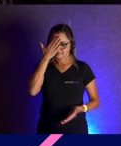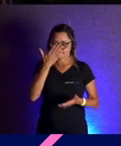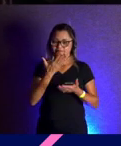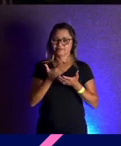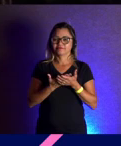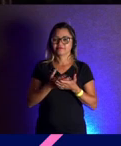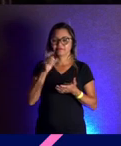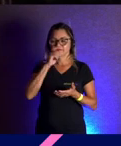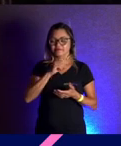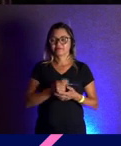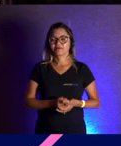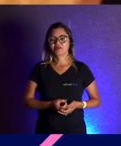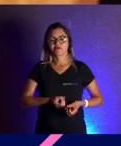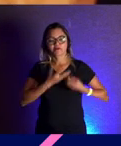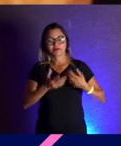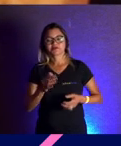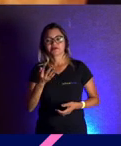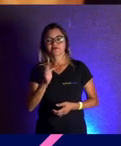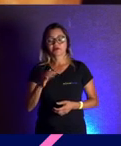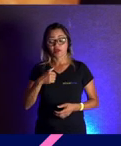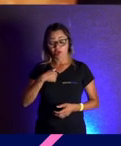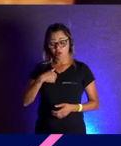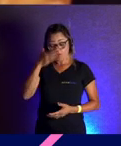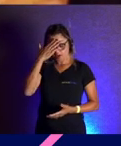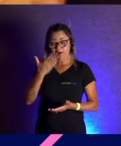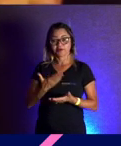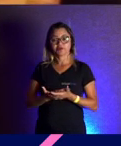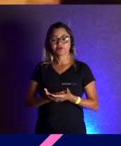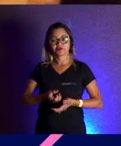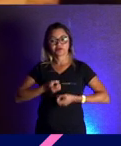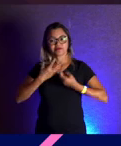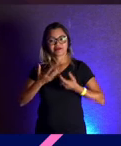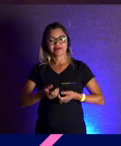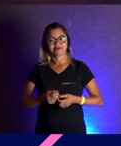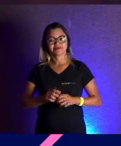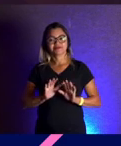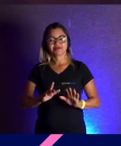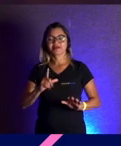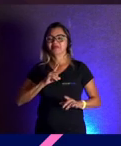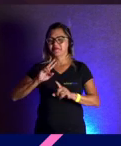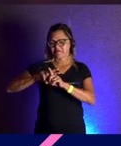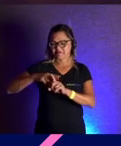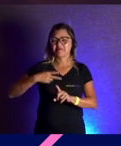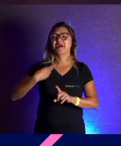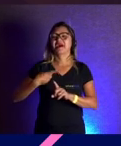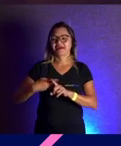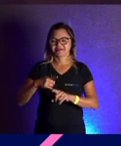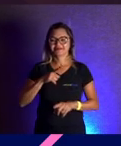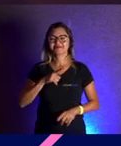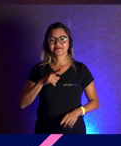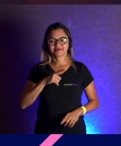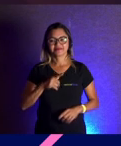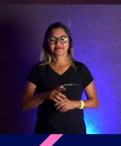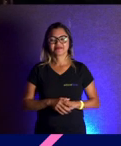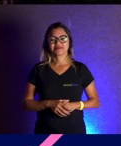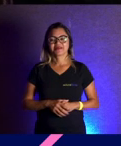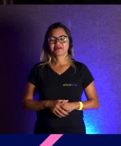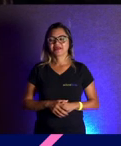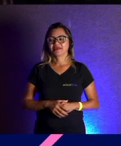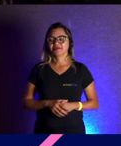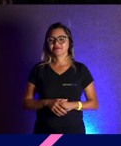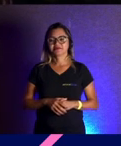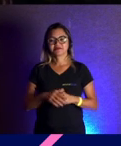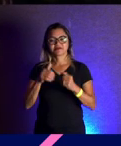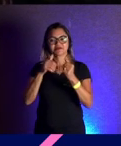I believe all the data, but I know there's more data. And that hidden data is the part that's not missing. It's